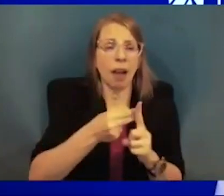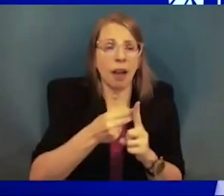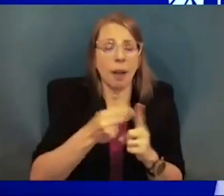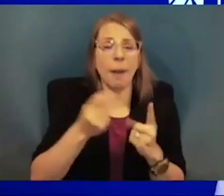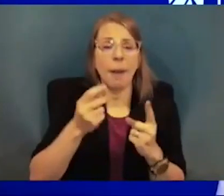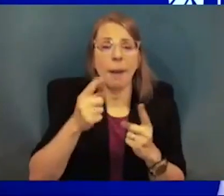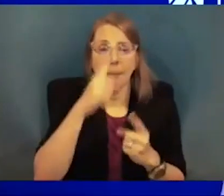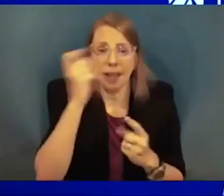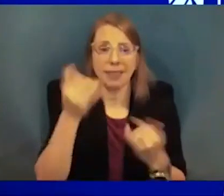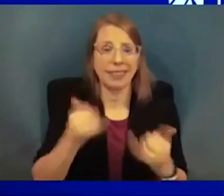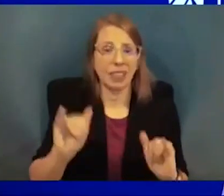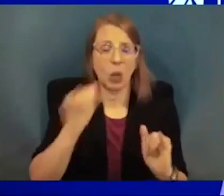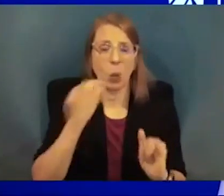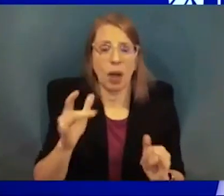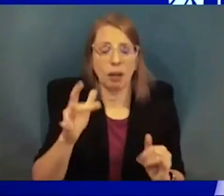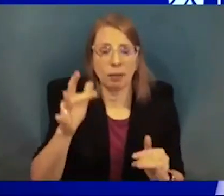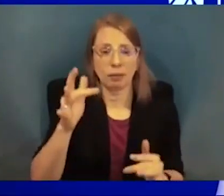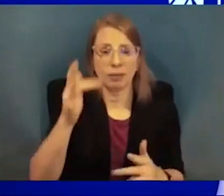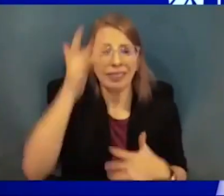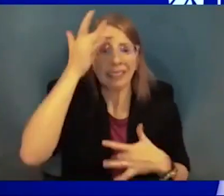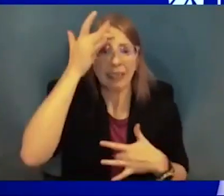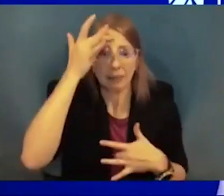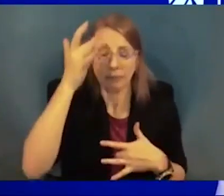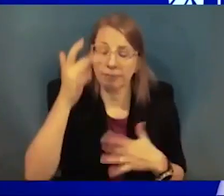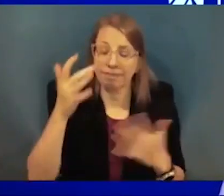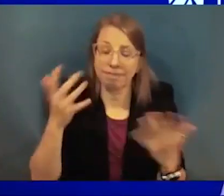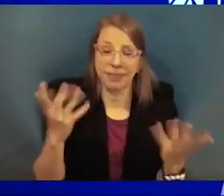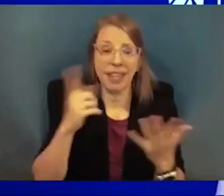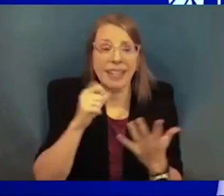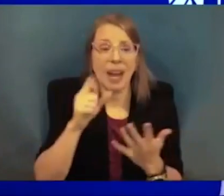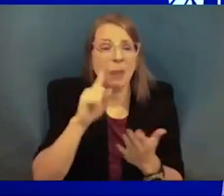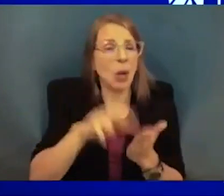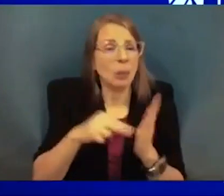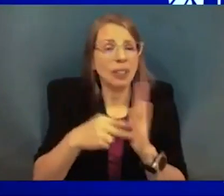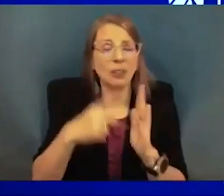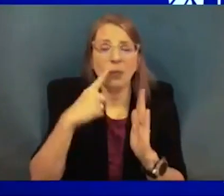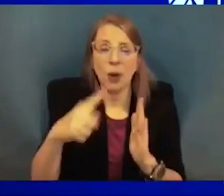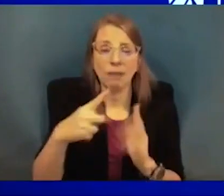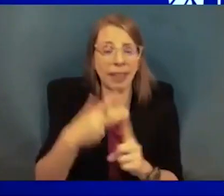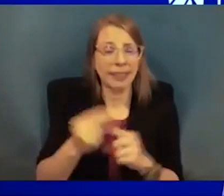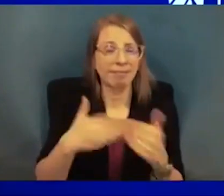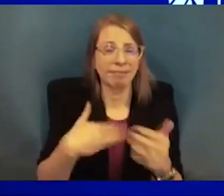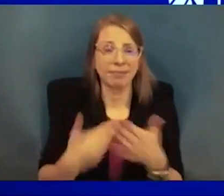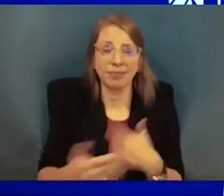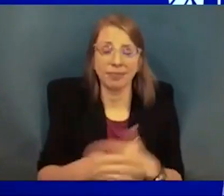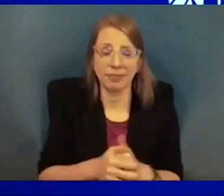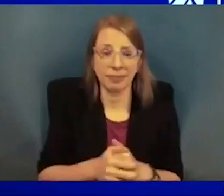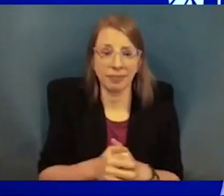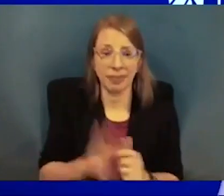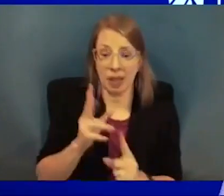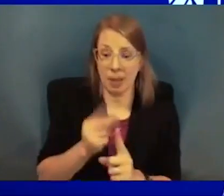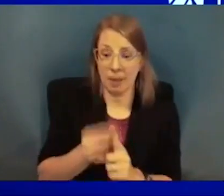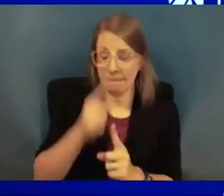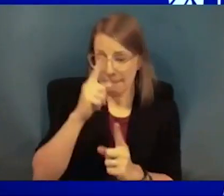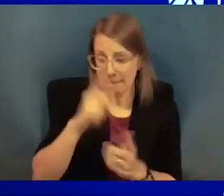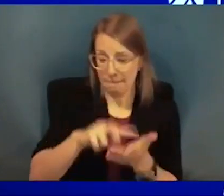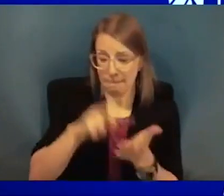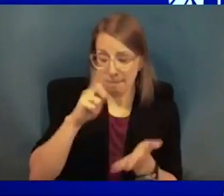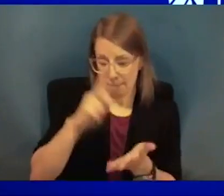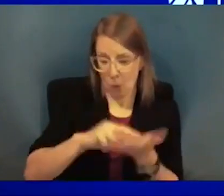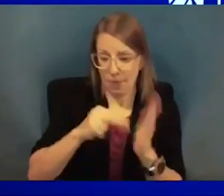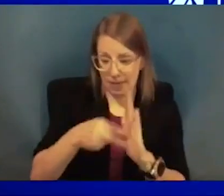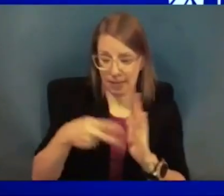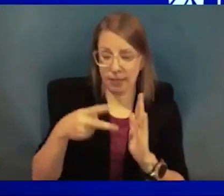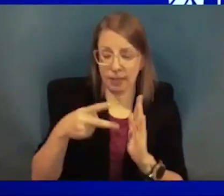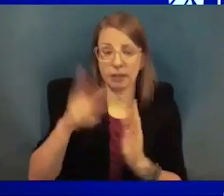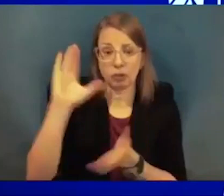backward thinking. That is not the purpose of the vaccine. The purpose of the vaccine is and has been to overall decrease the spectrum